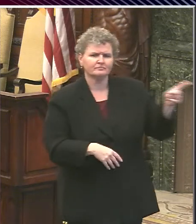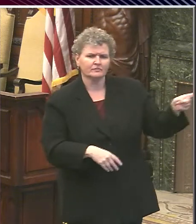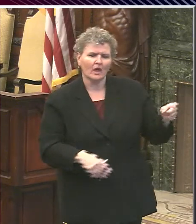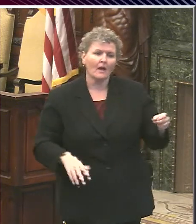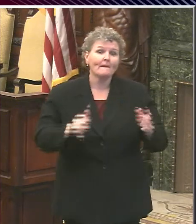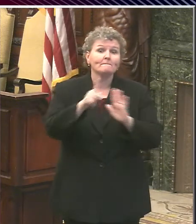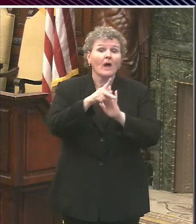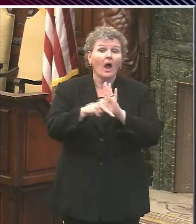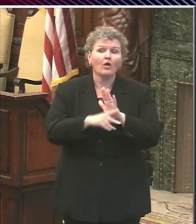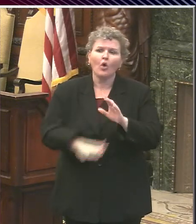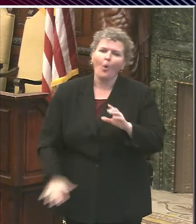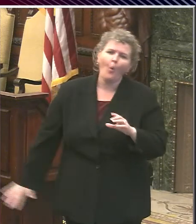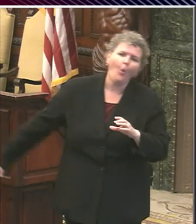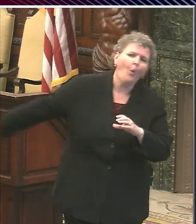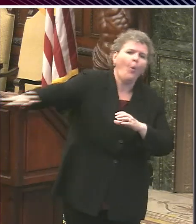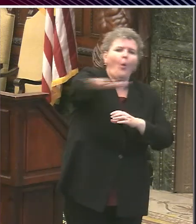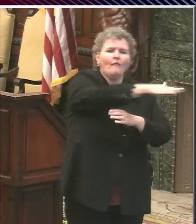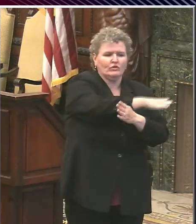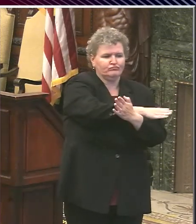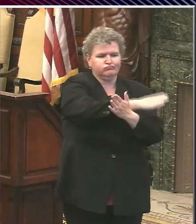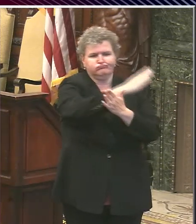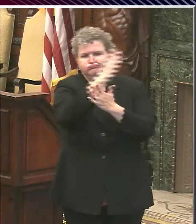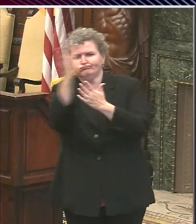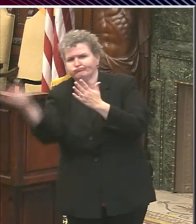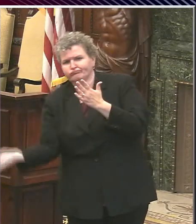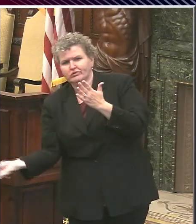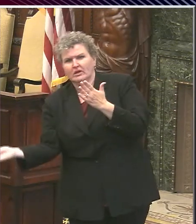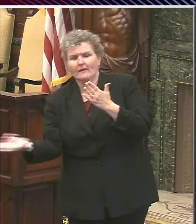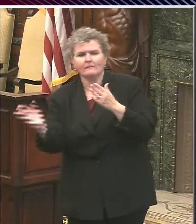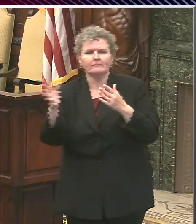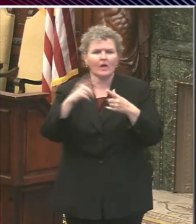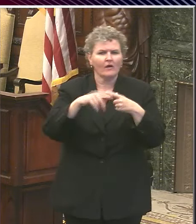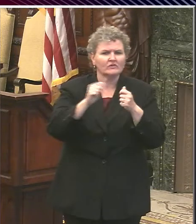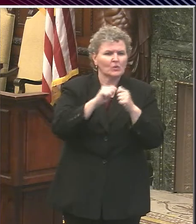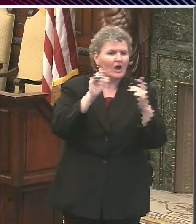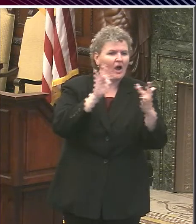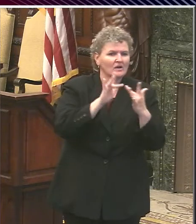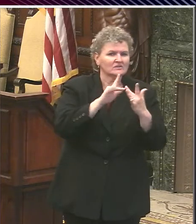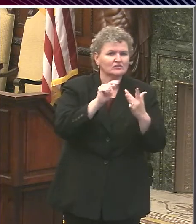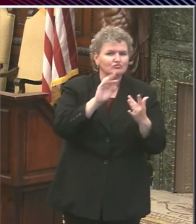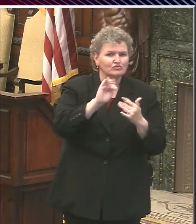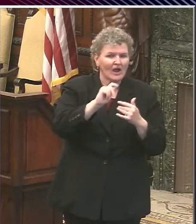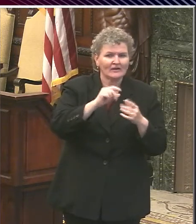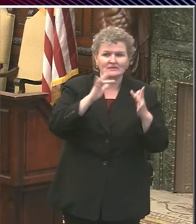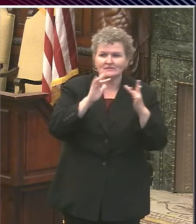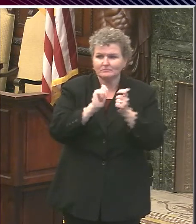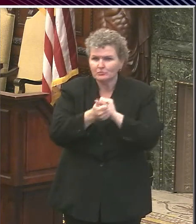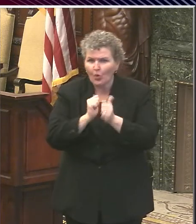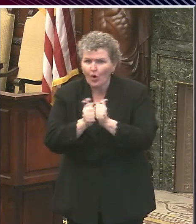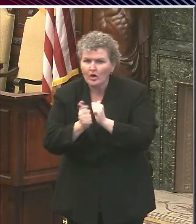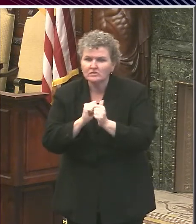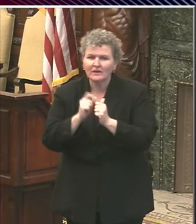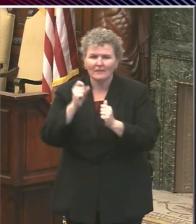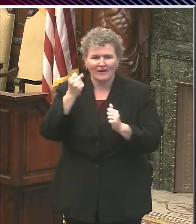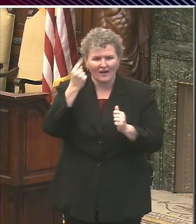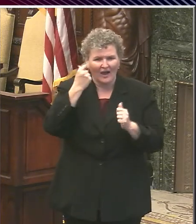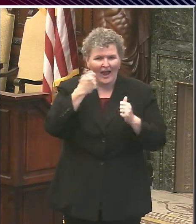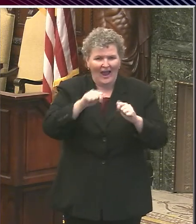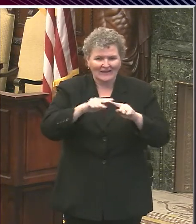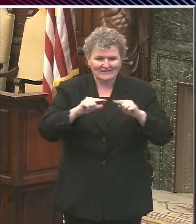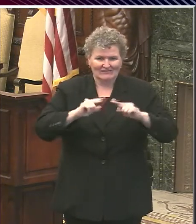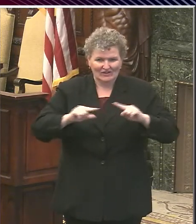area. The prohibition on contact sports competitions, that would be at any level,